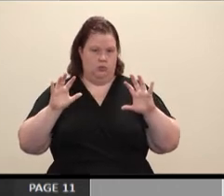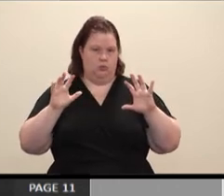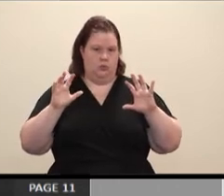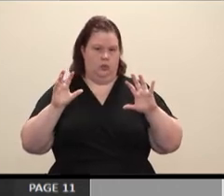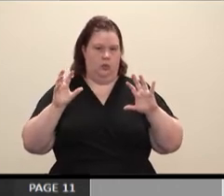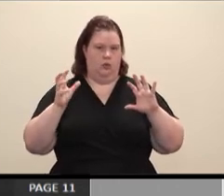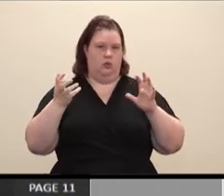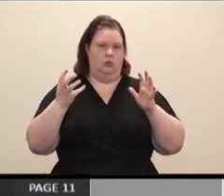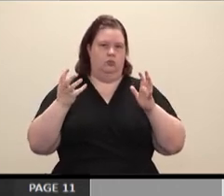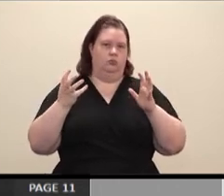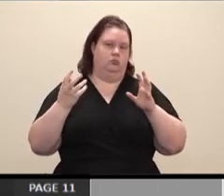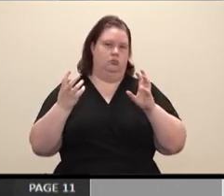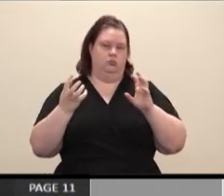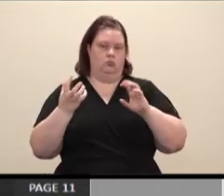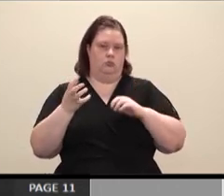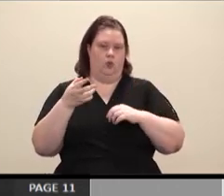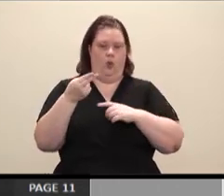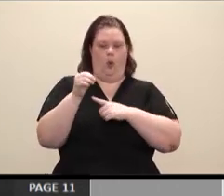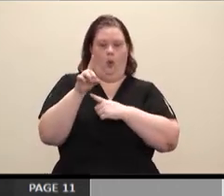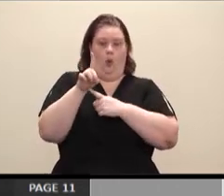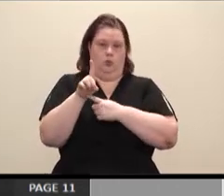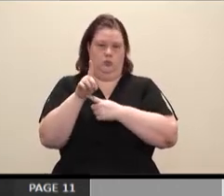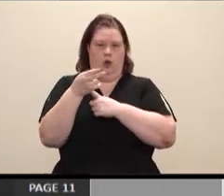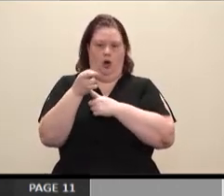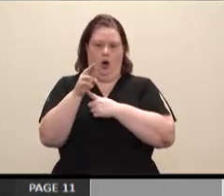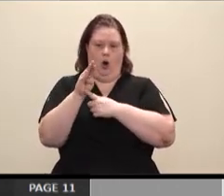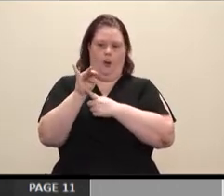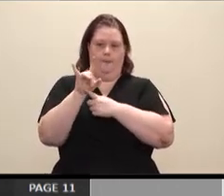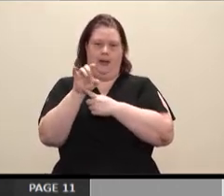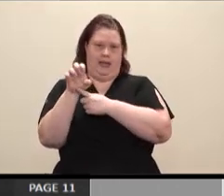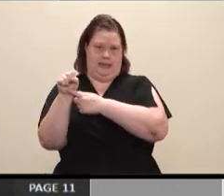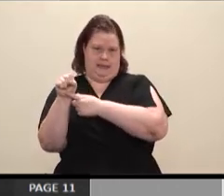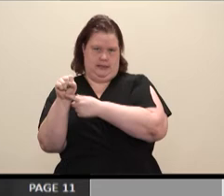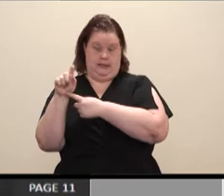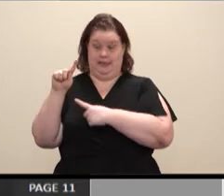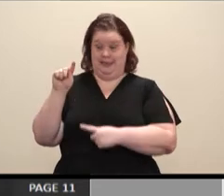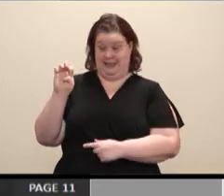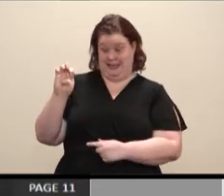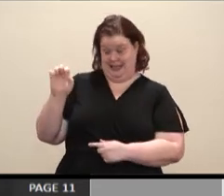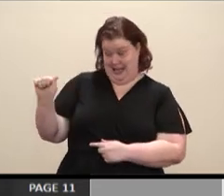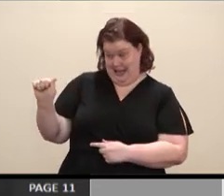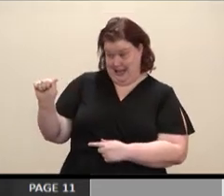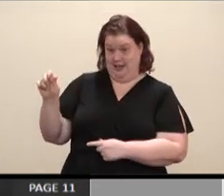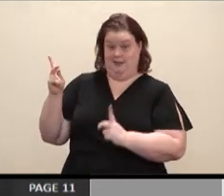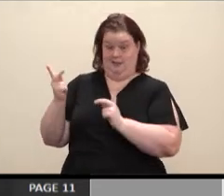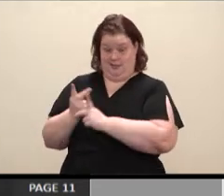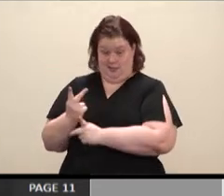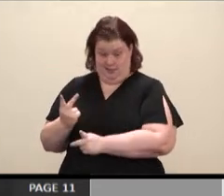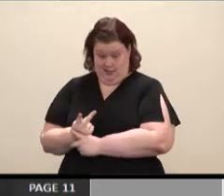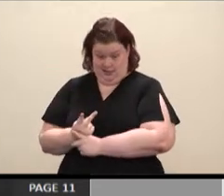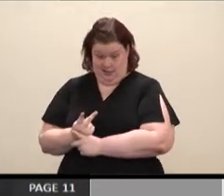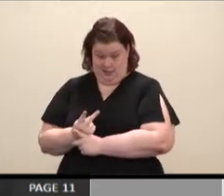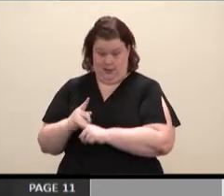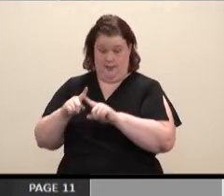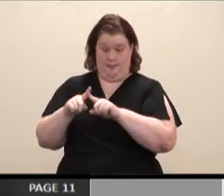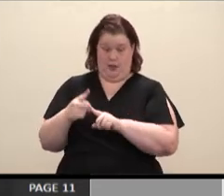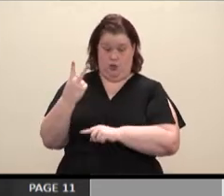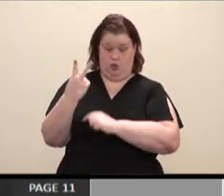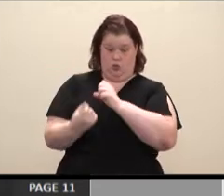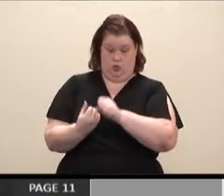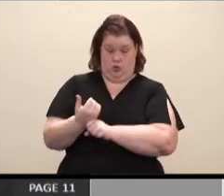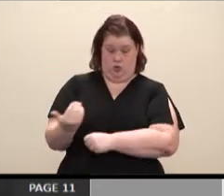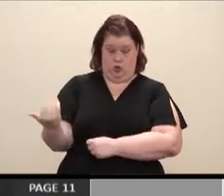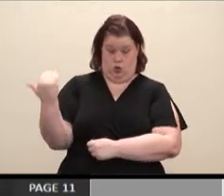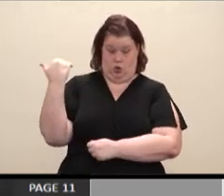is. Now, the TEA's hold harmless ADA that they calculated based on 2 years ago